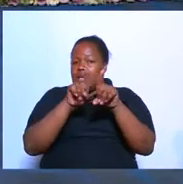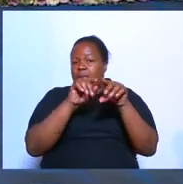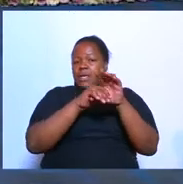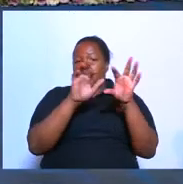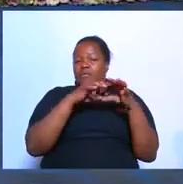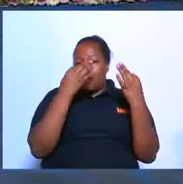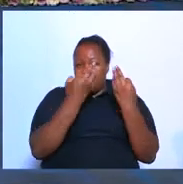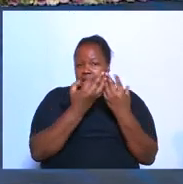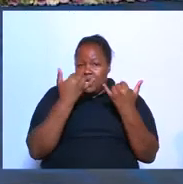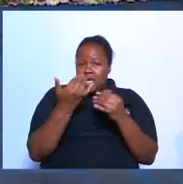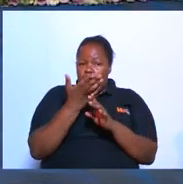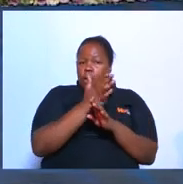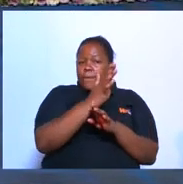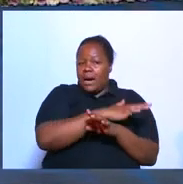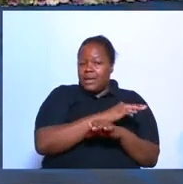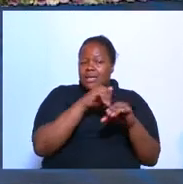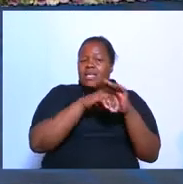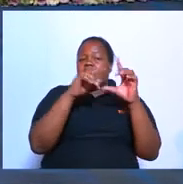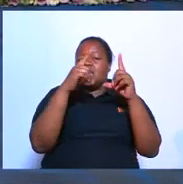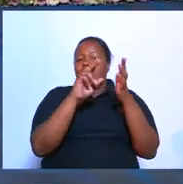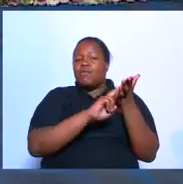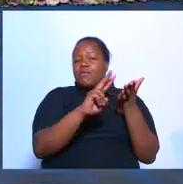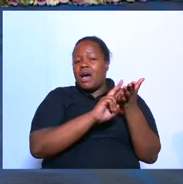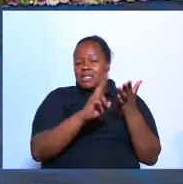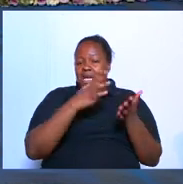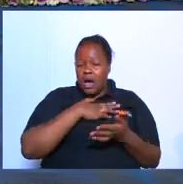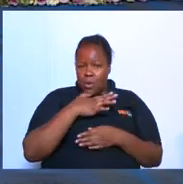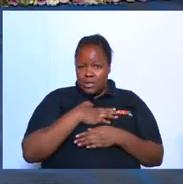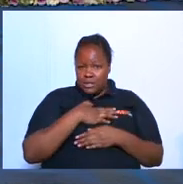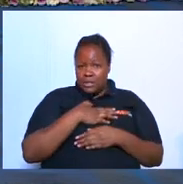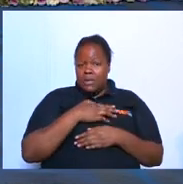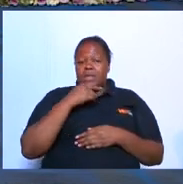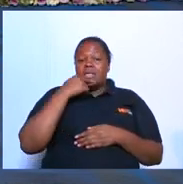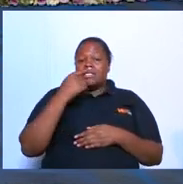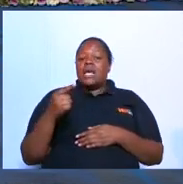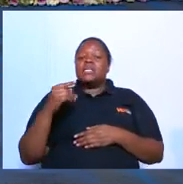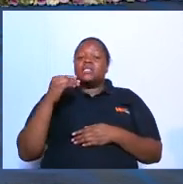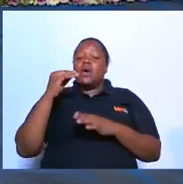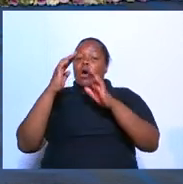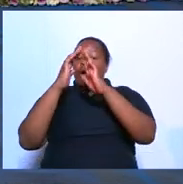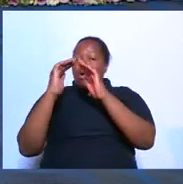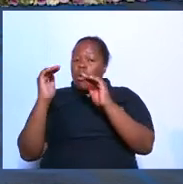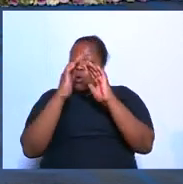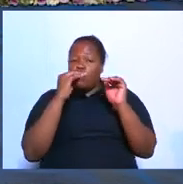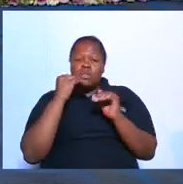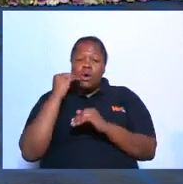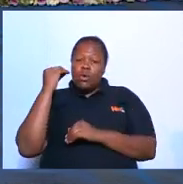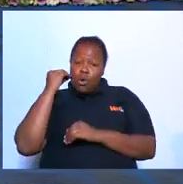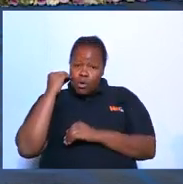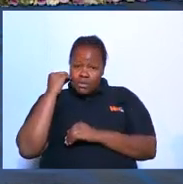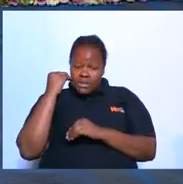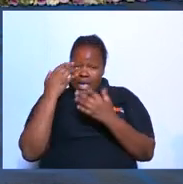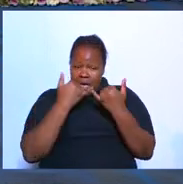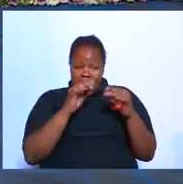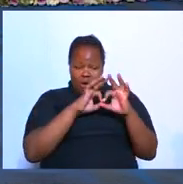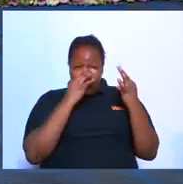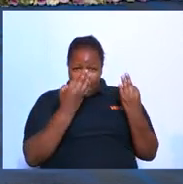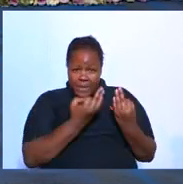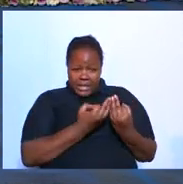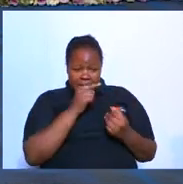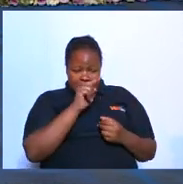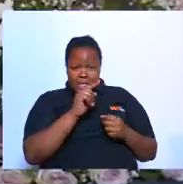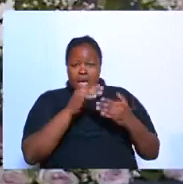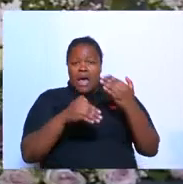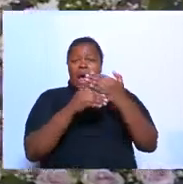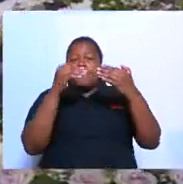family now let's go back to our verse homes in our family are we together homes are built on